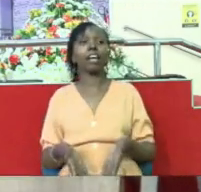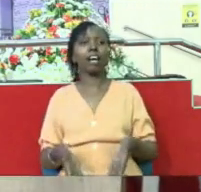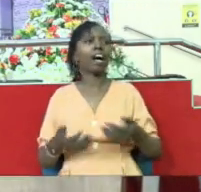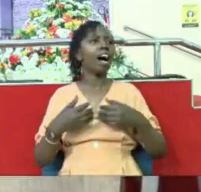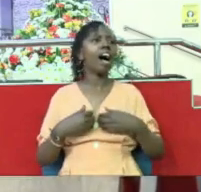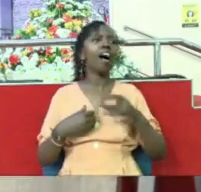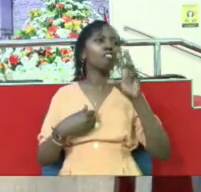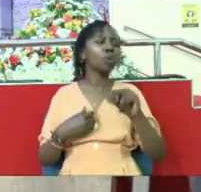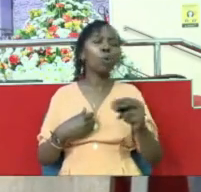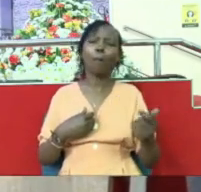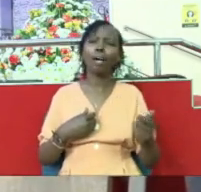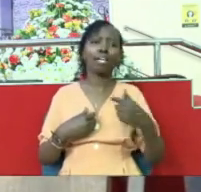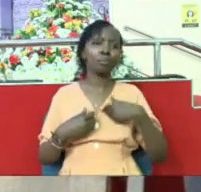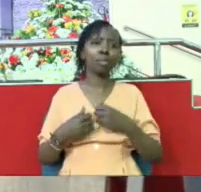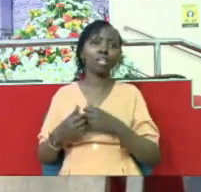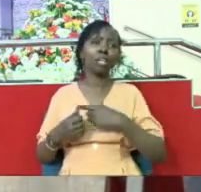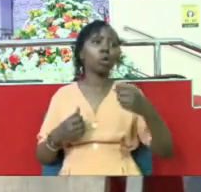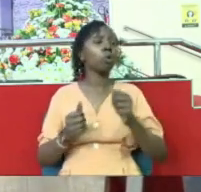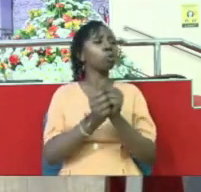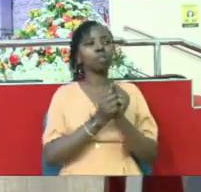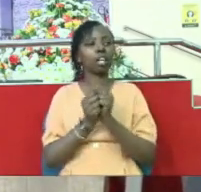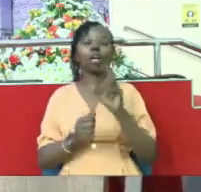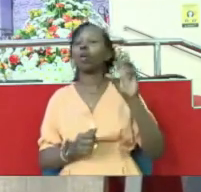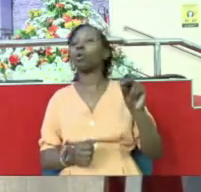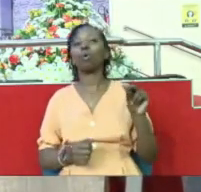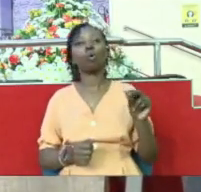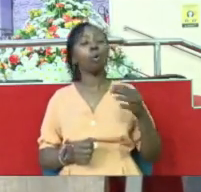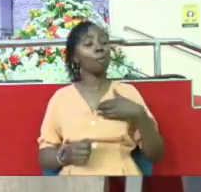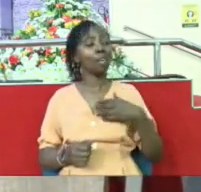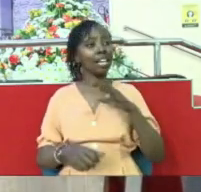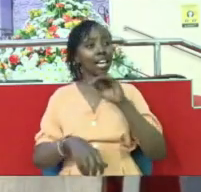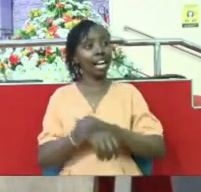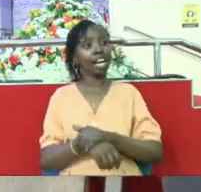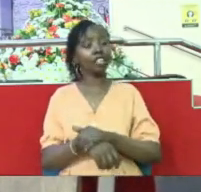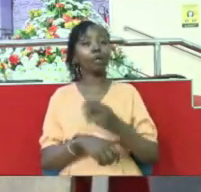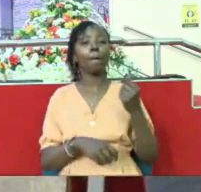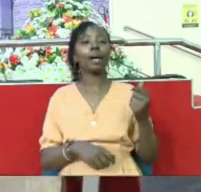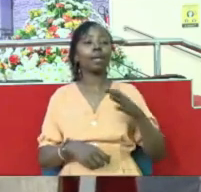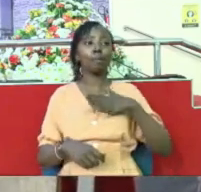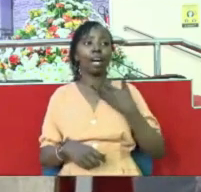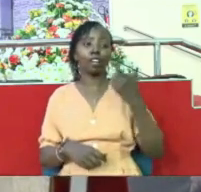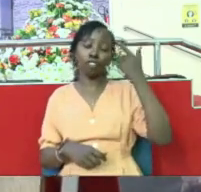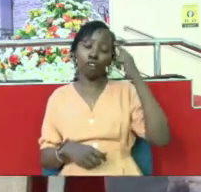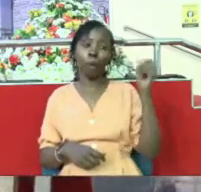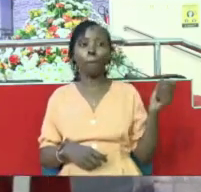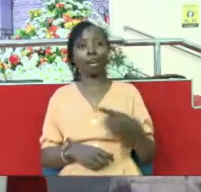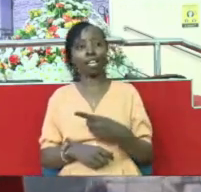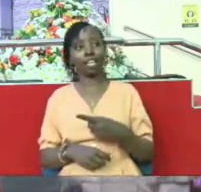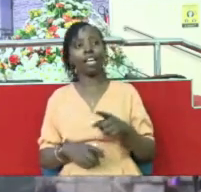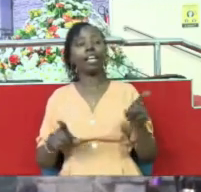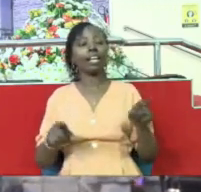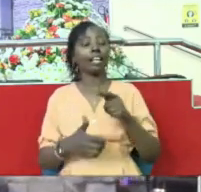the bishop. Me, I get my allowance. And it is enough. Then I do